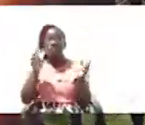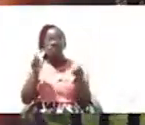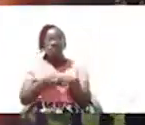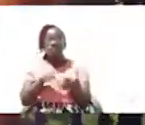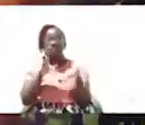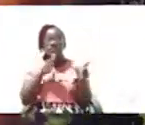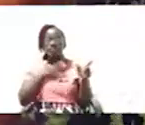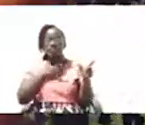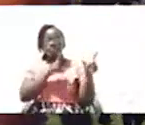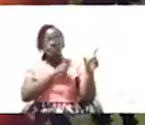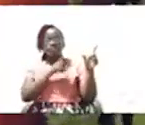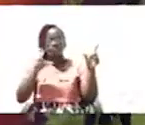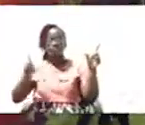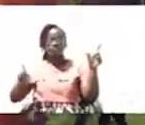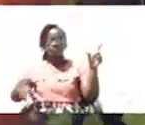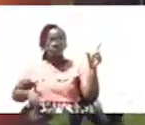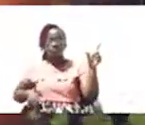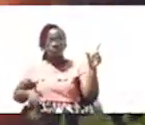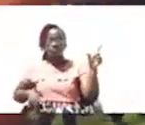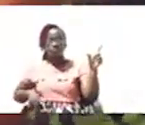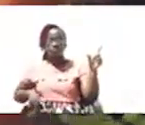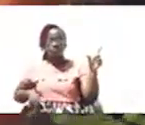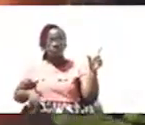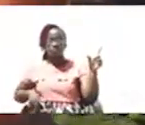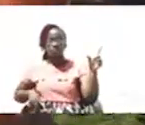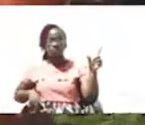Any me cry a jinkwa.